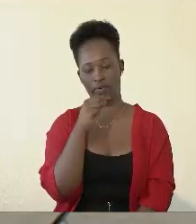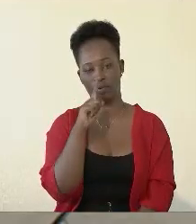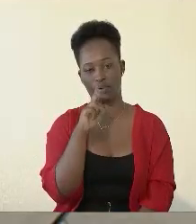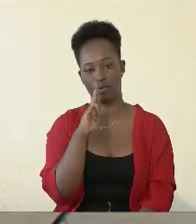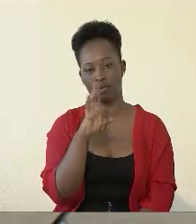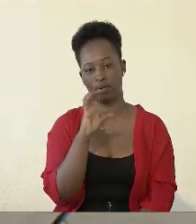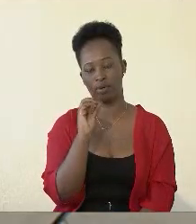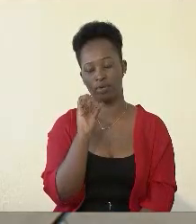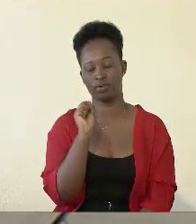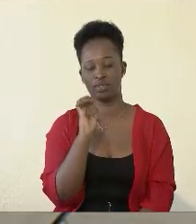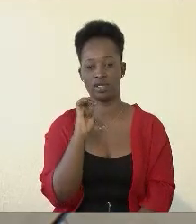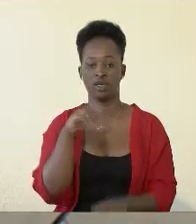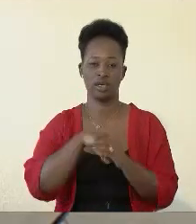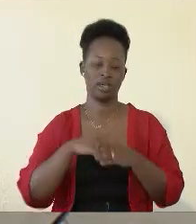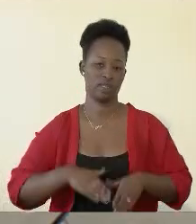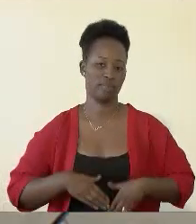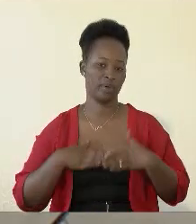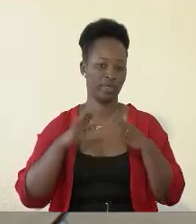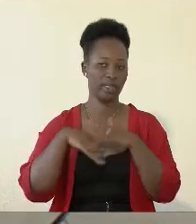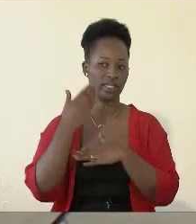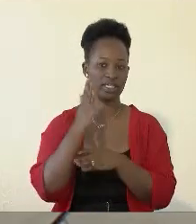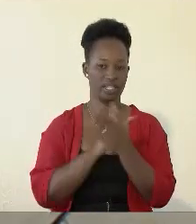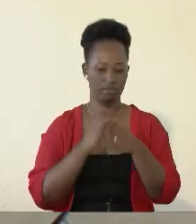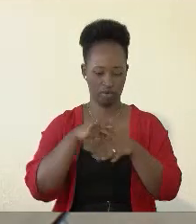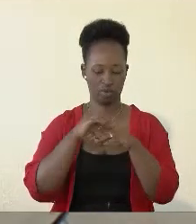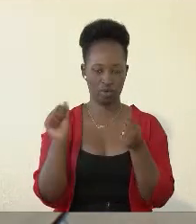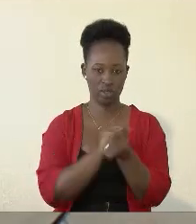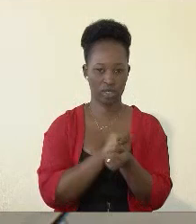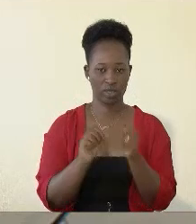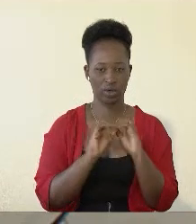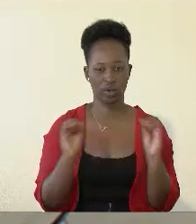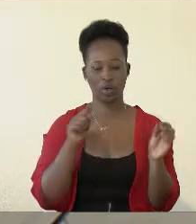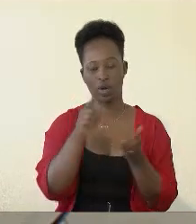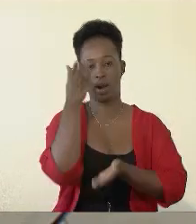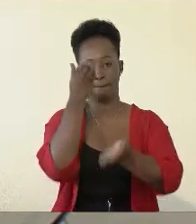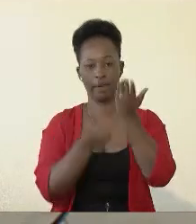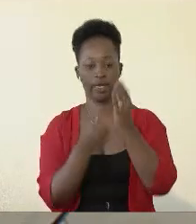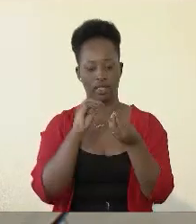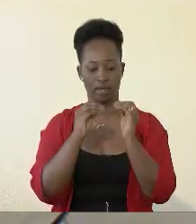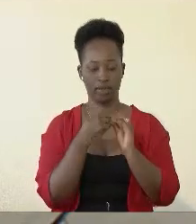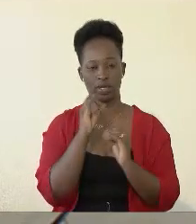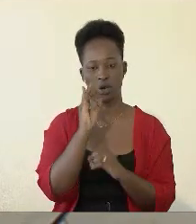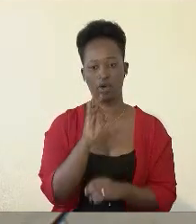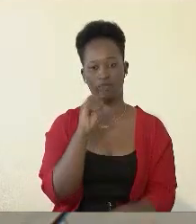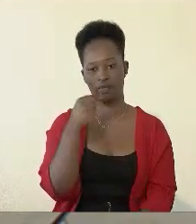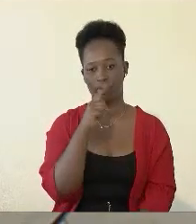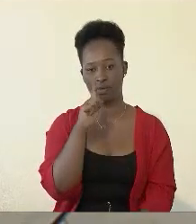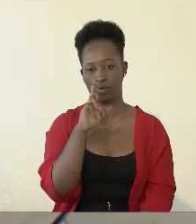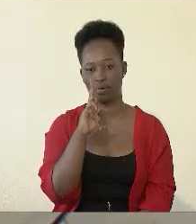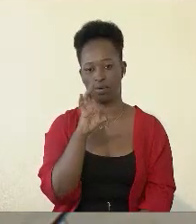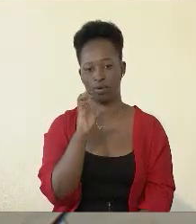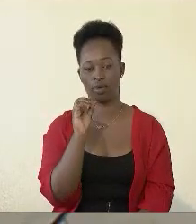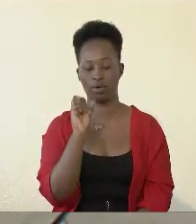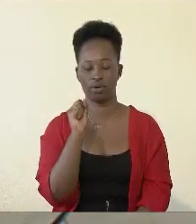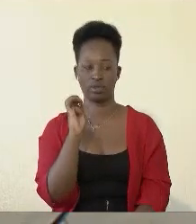be damaged. And how does body go about that? To balance the amount of glucose in the